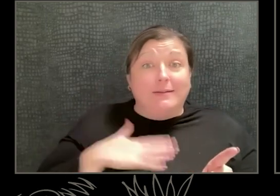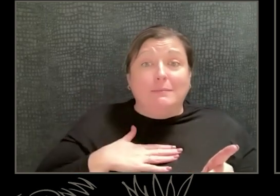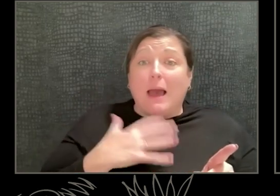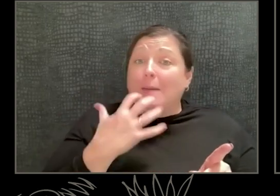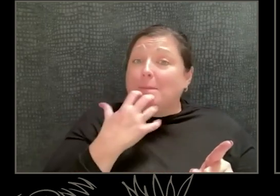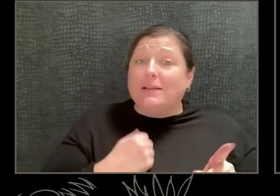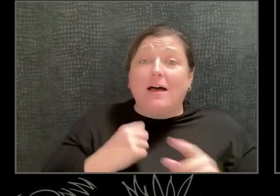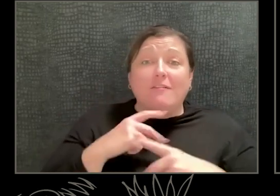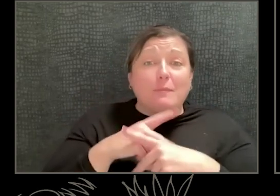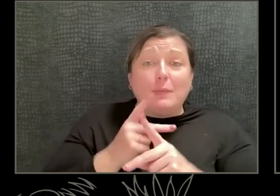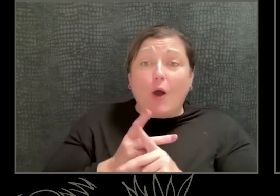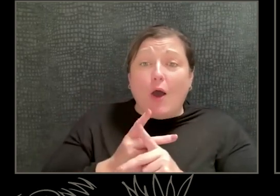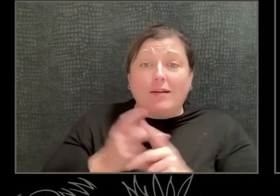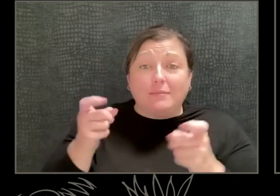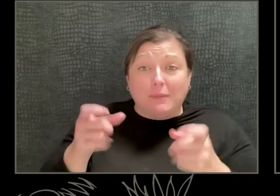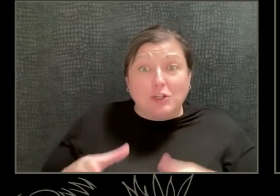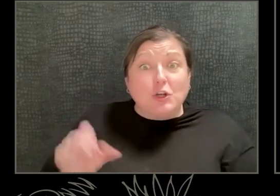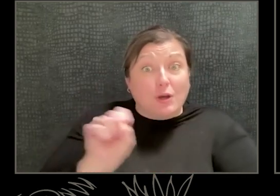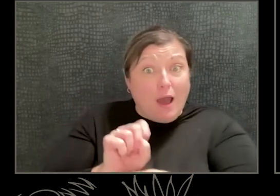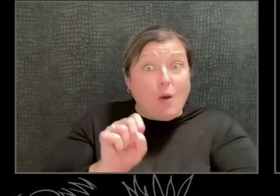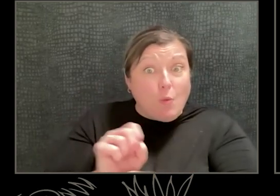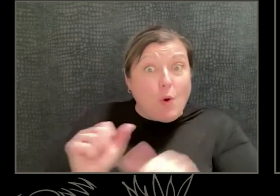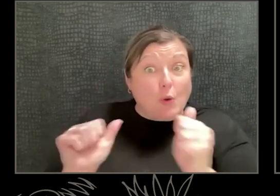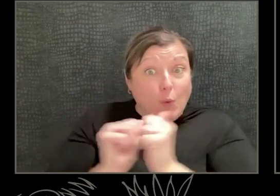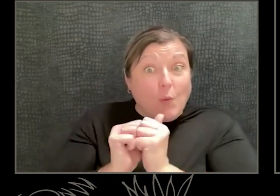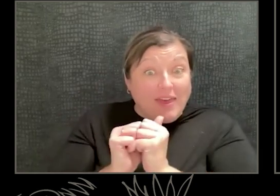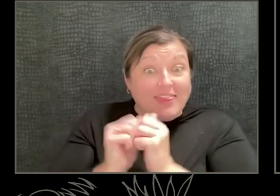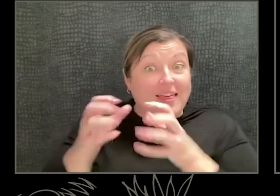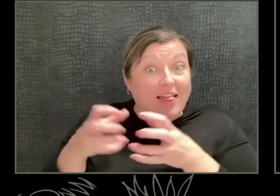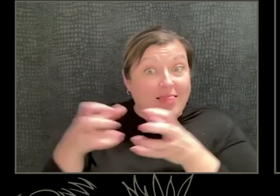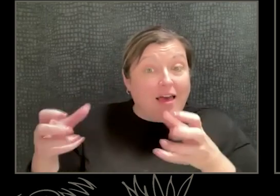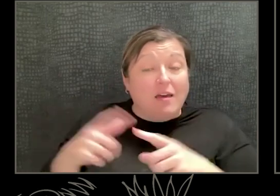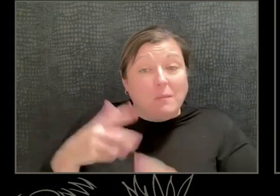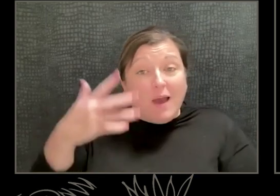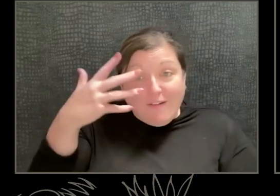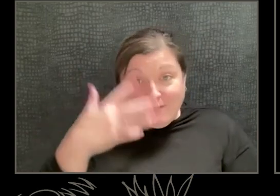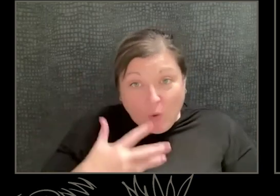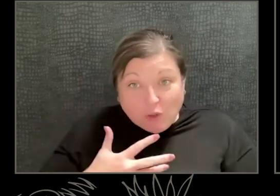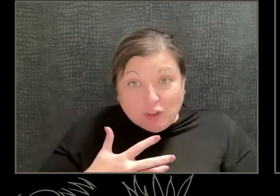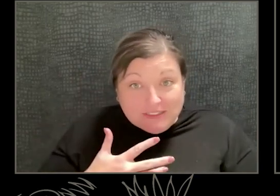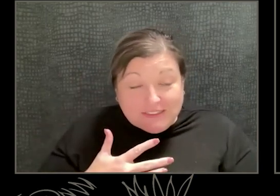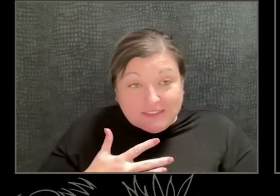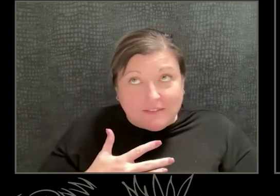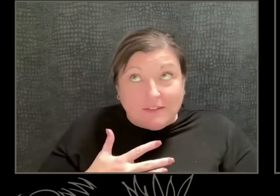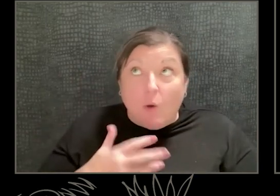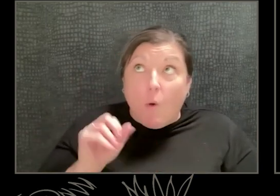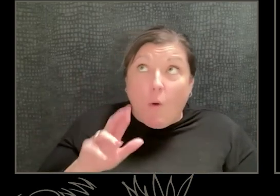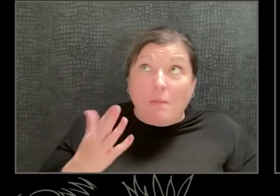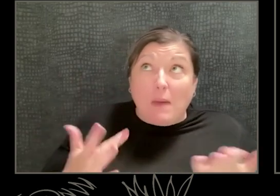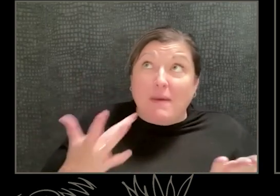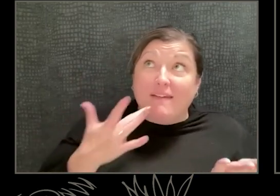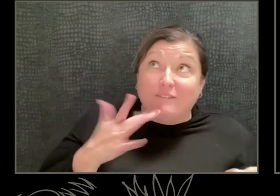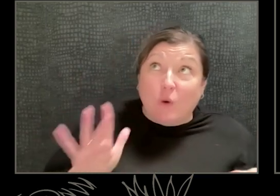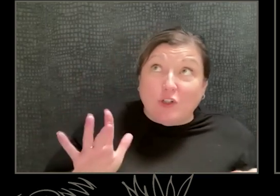product manager who I work with a lot, but unfortunately, or fortunately,